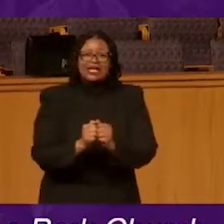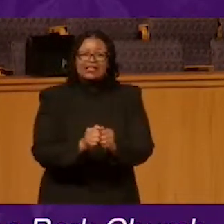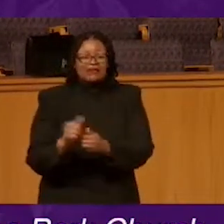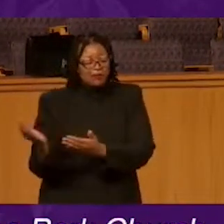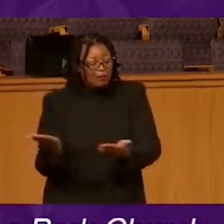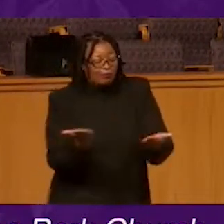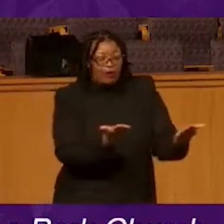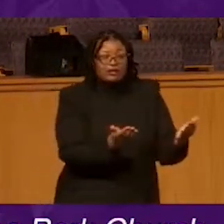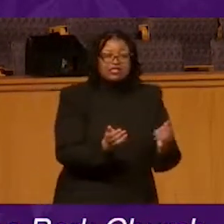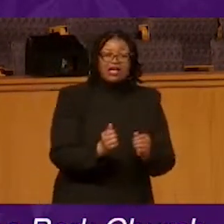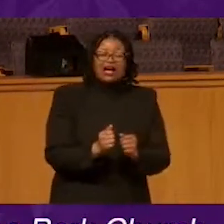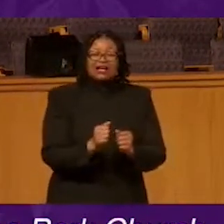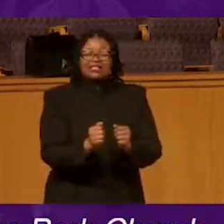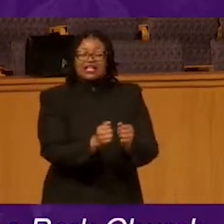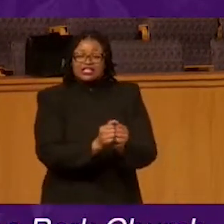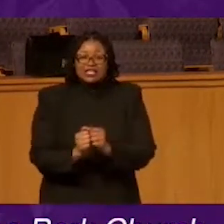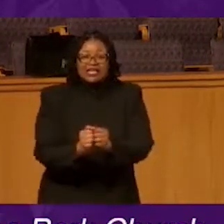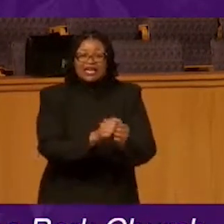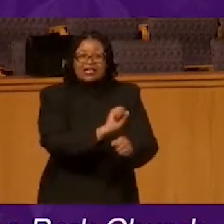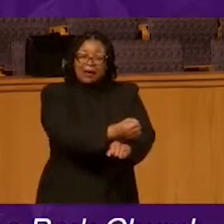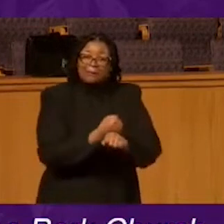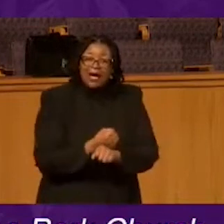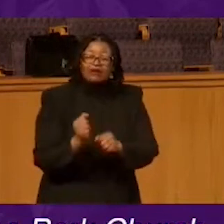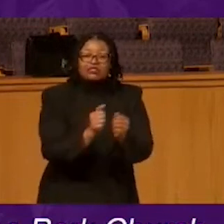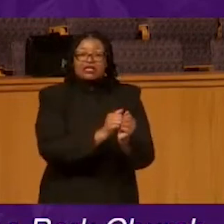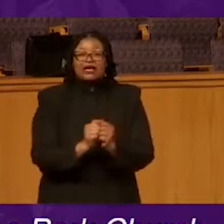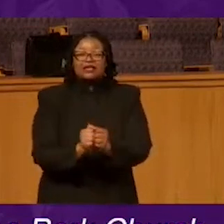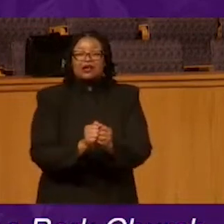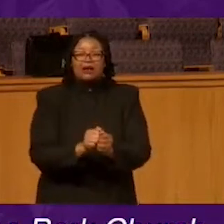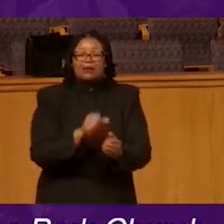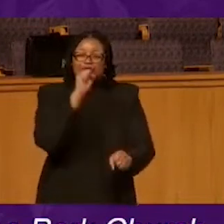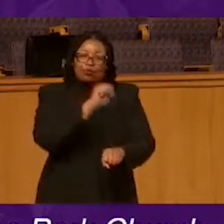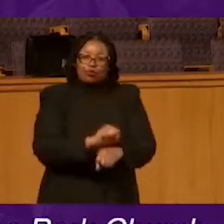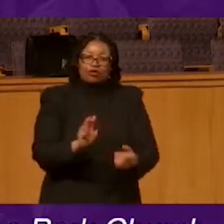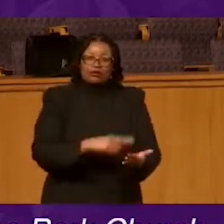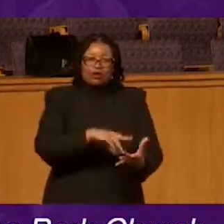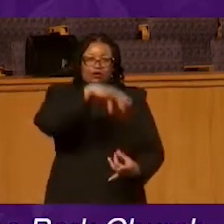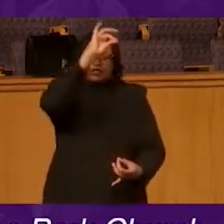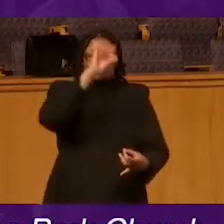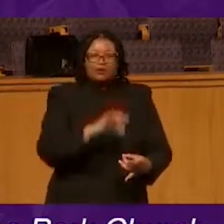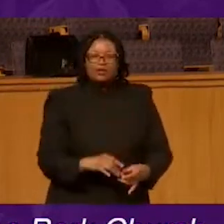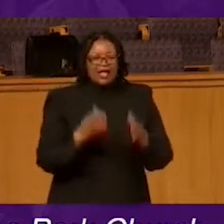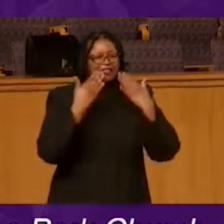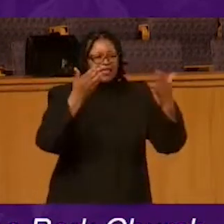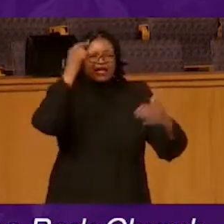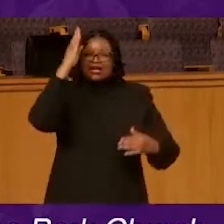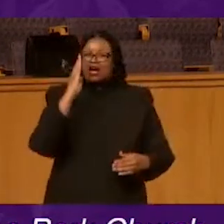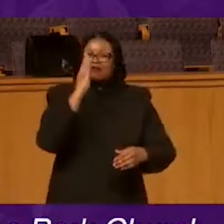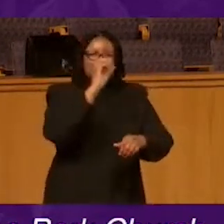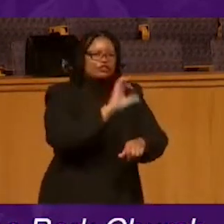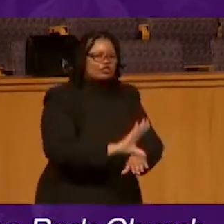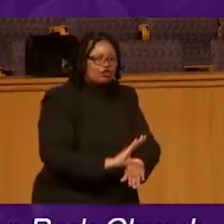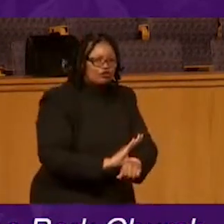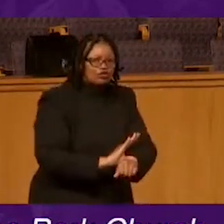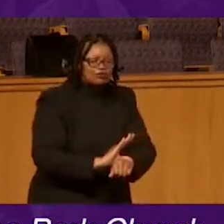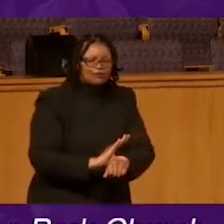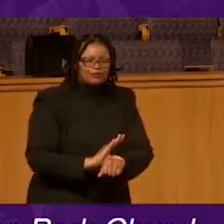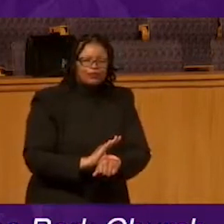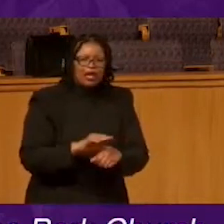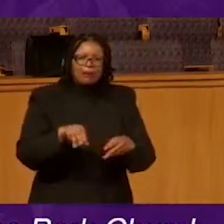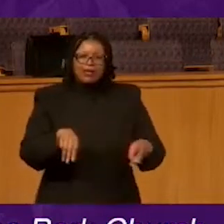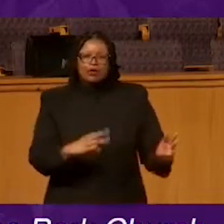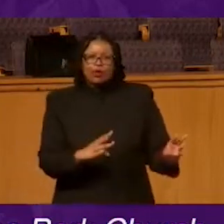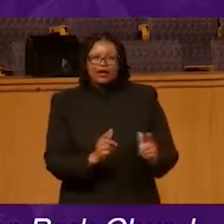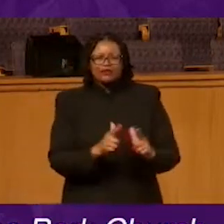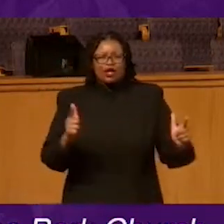brought together and bound together by the work of the Holy Spirit. I thank God for the church being the context of a